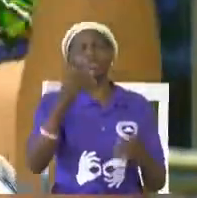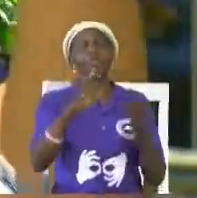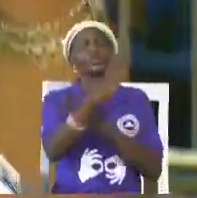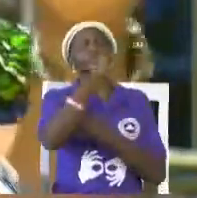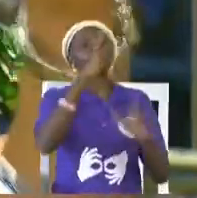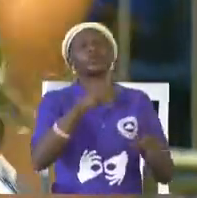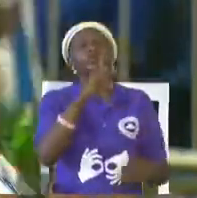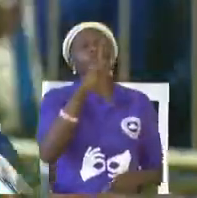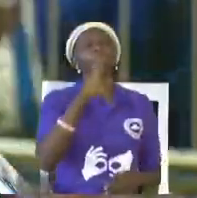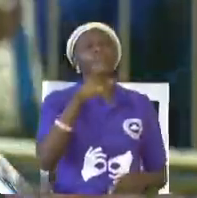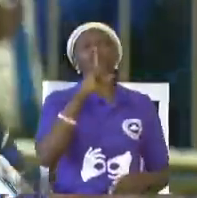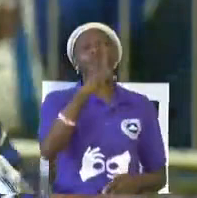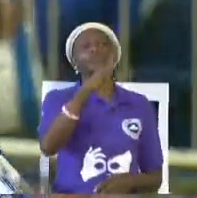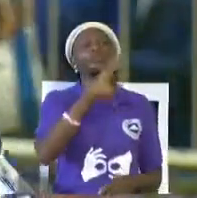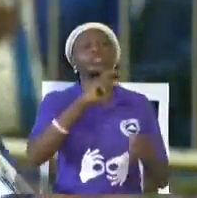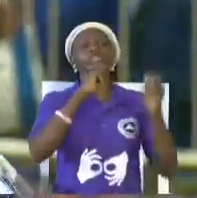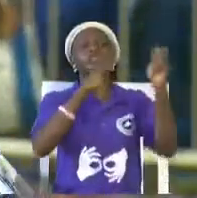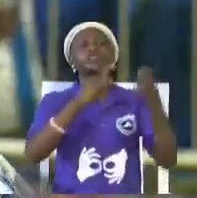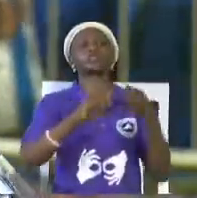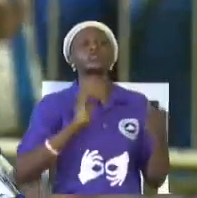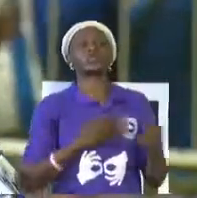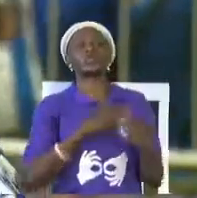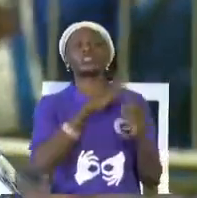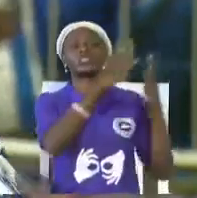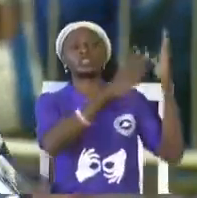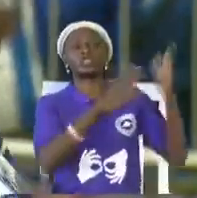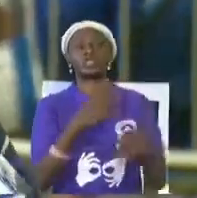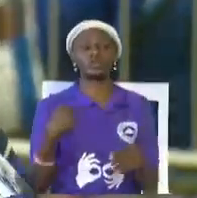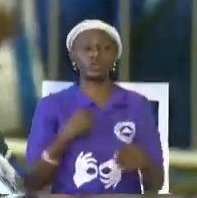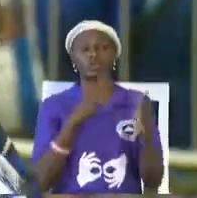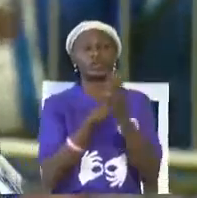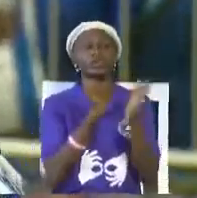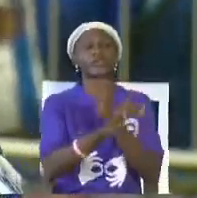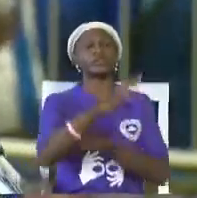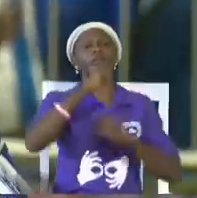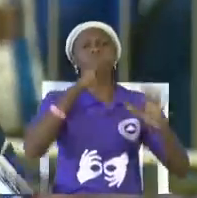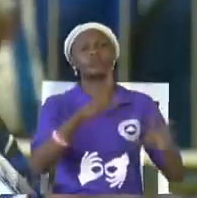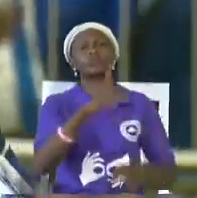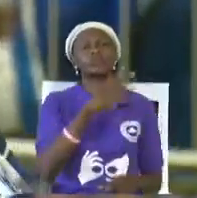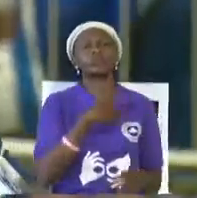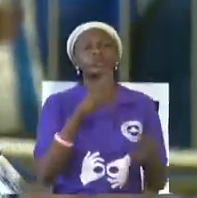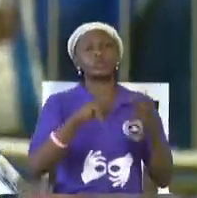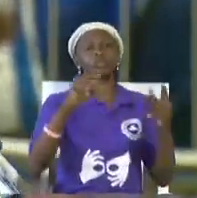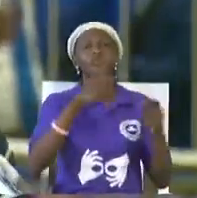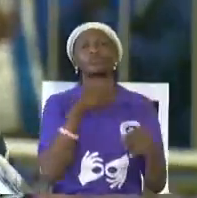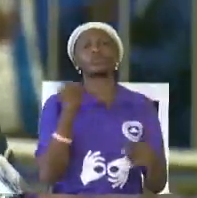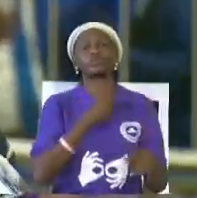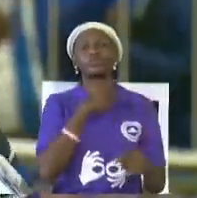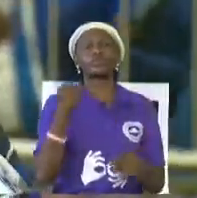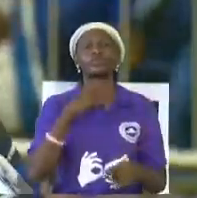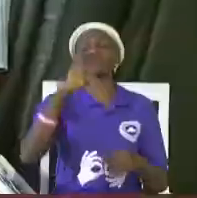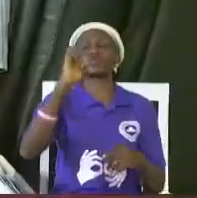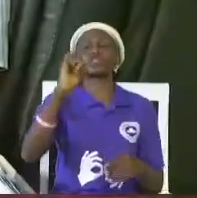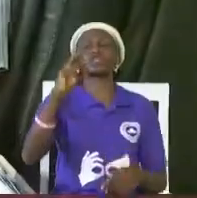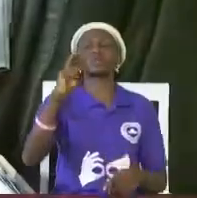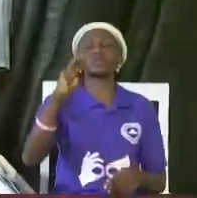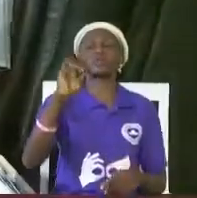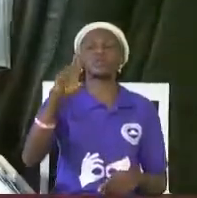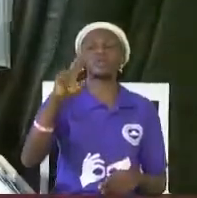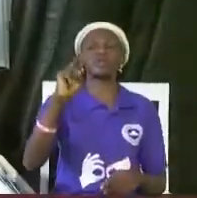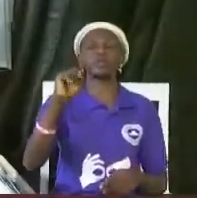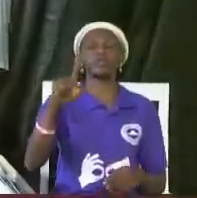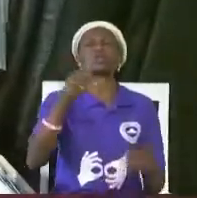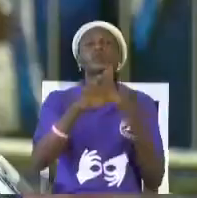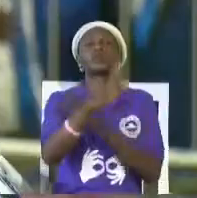you are a gift to our generation. And the Almighty God will bless you." And to my pastor, Pastor Emmanuel Efe Emefenim,